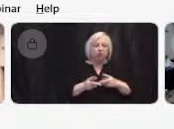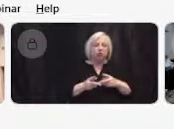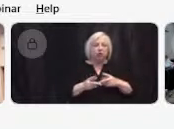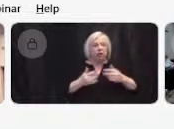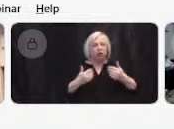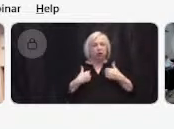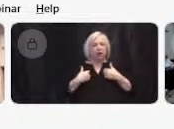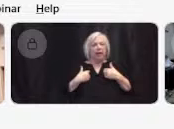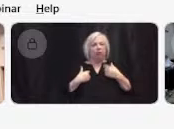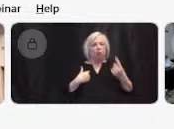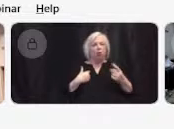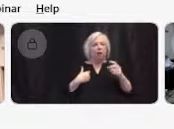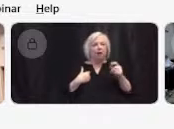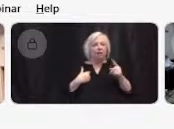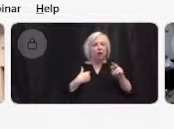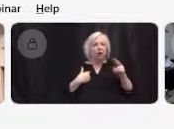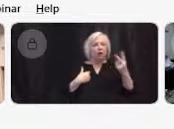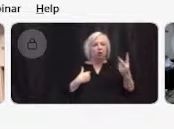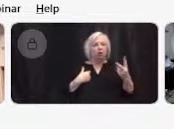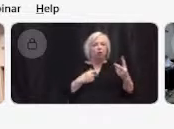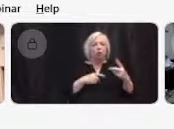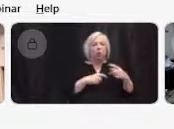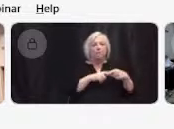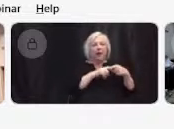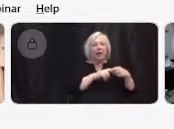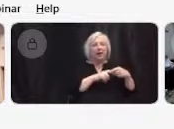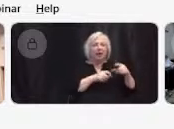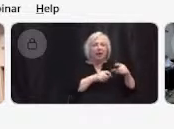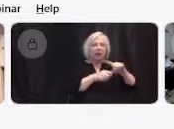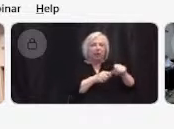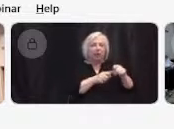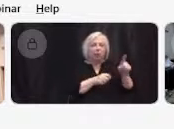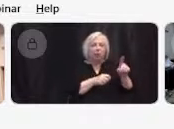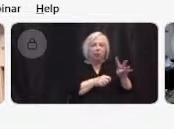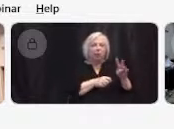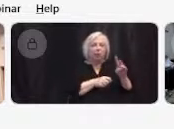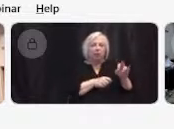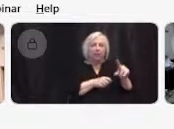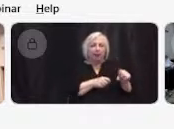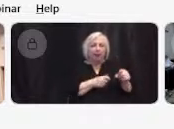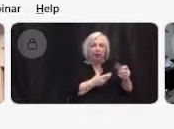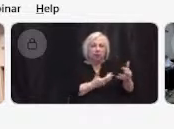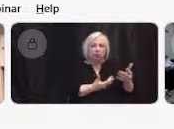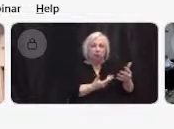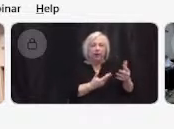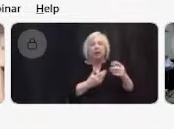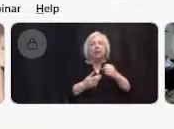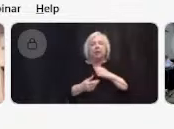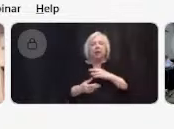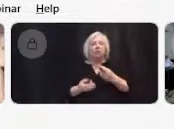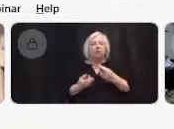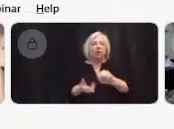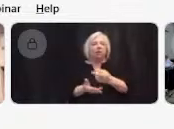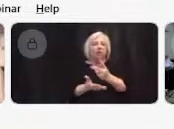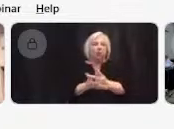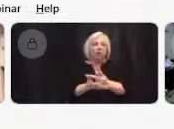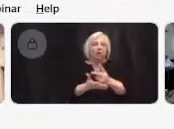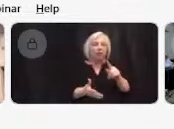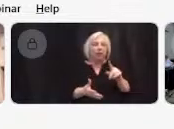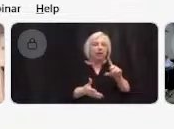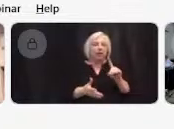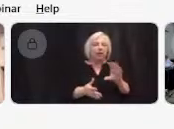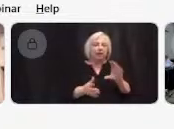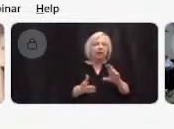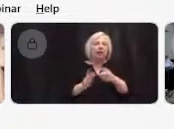currently one pending STR2 application within a quarter mile of this site. Staff recommends approval of the PDC rezoning